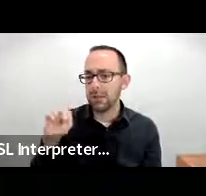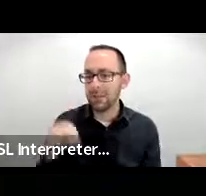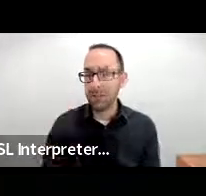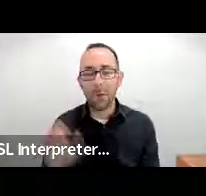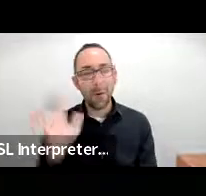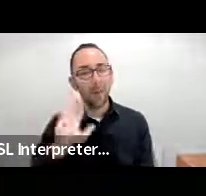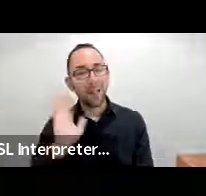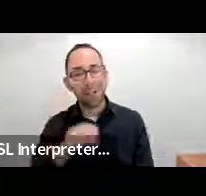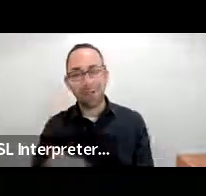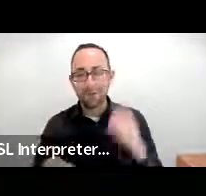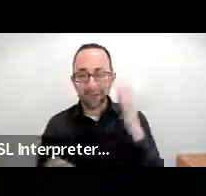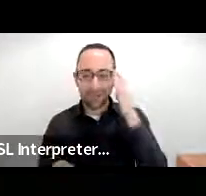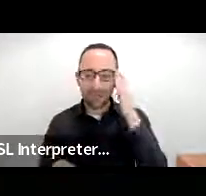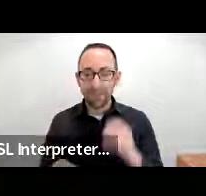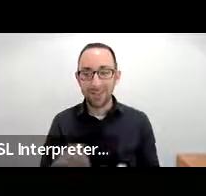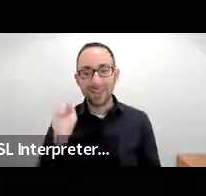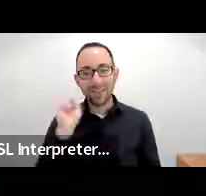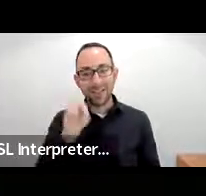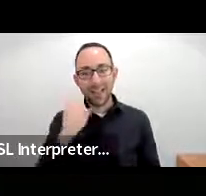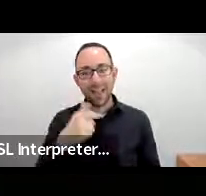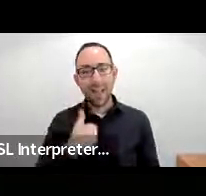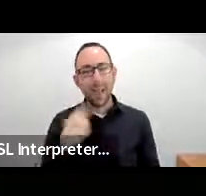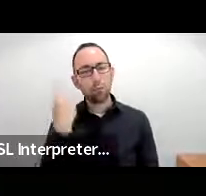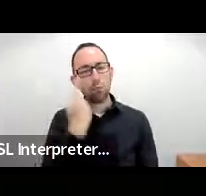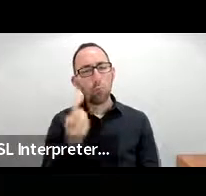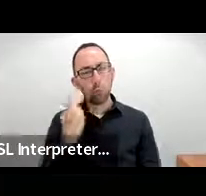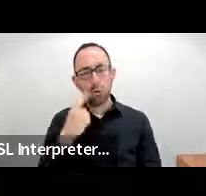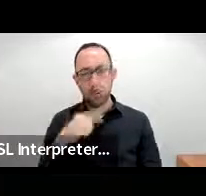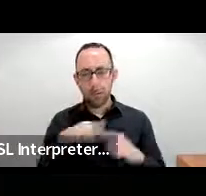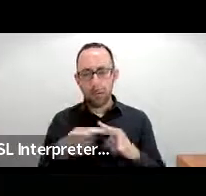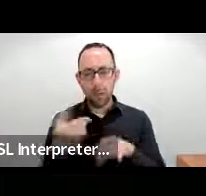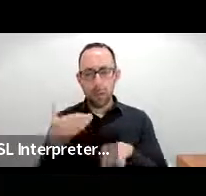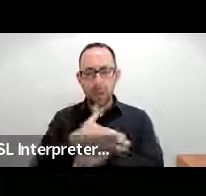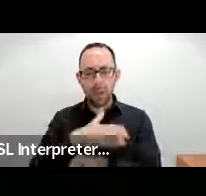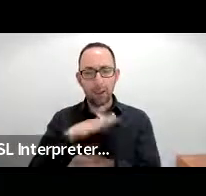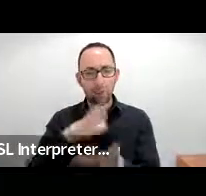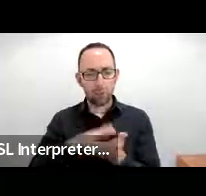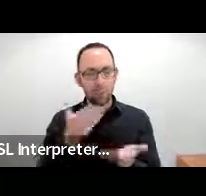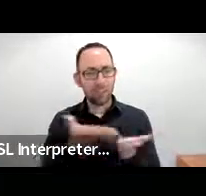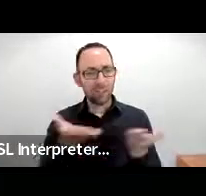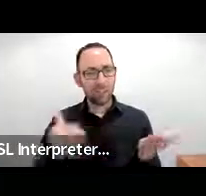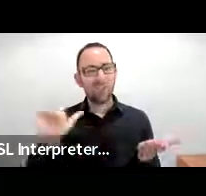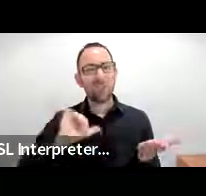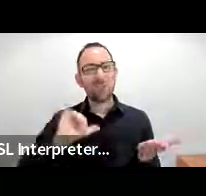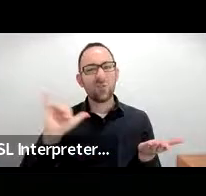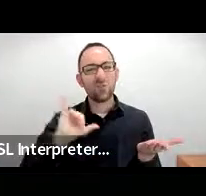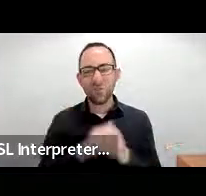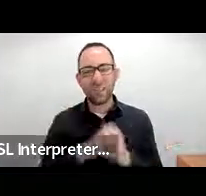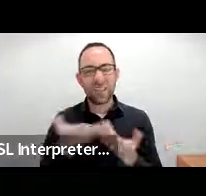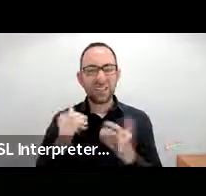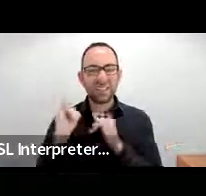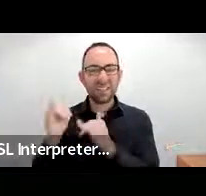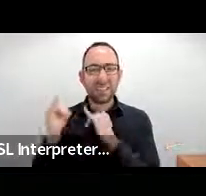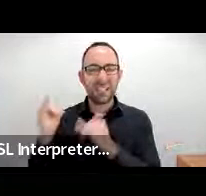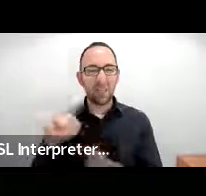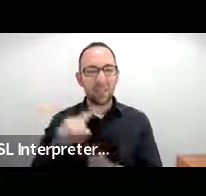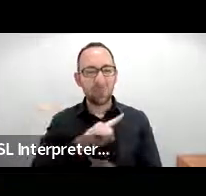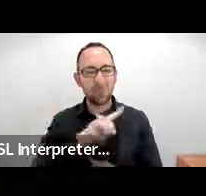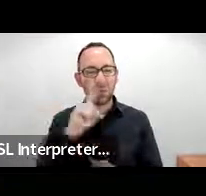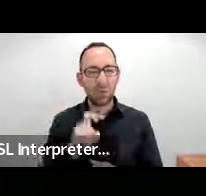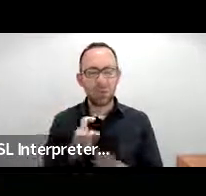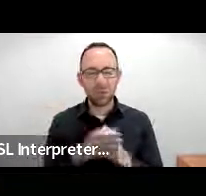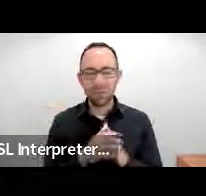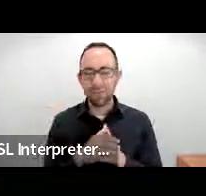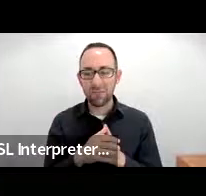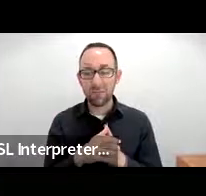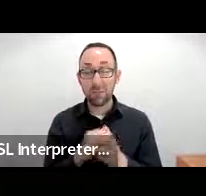Hi, thanks. Yeah, I was wondering about after school stuff as well. Kind of a similar question, which is,